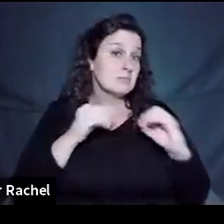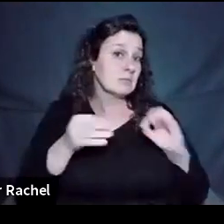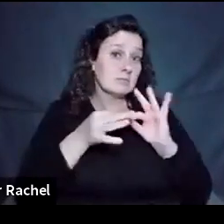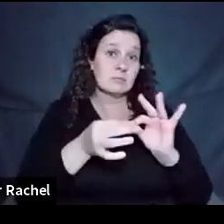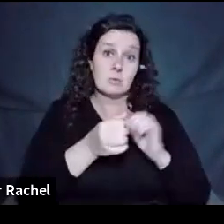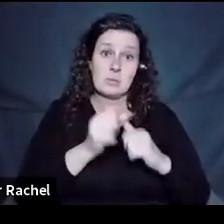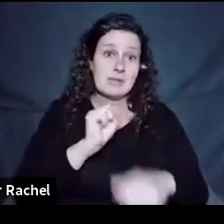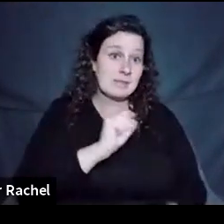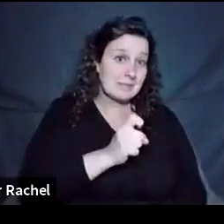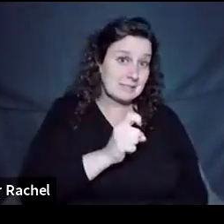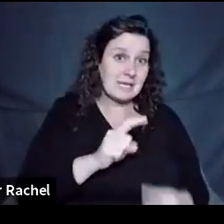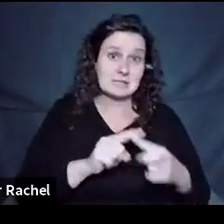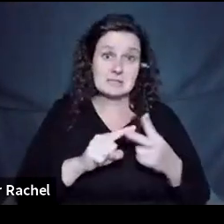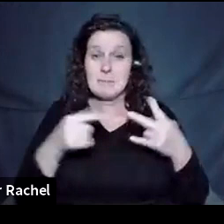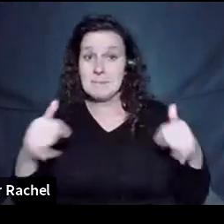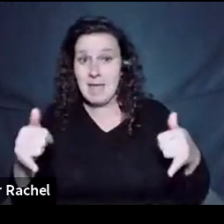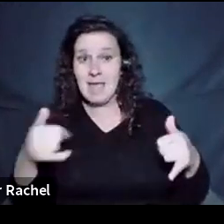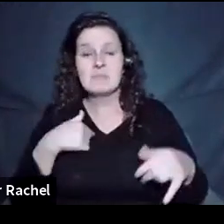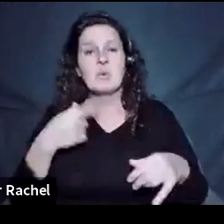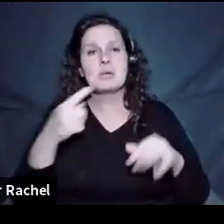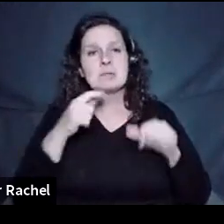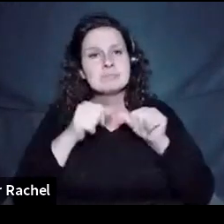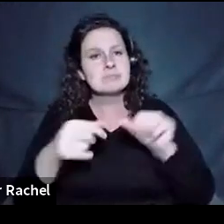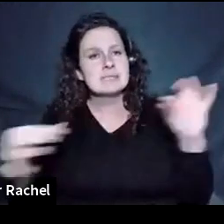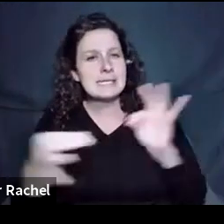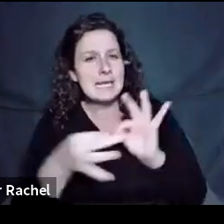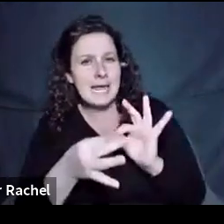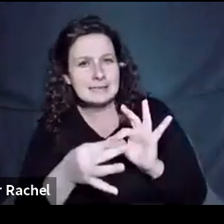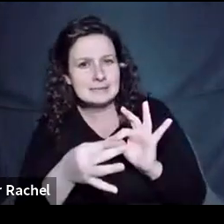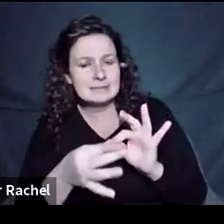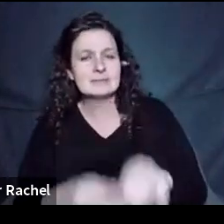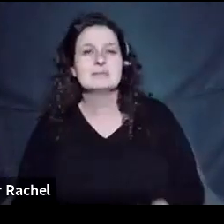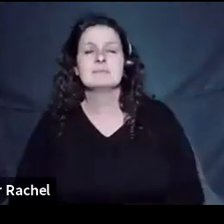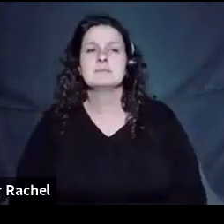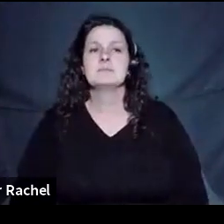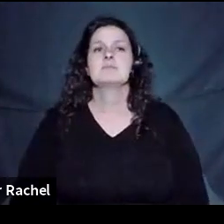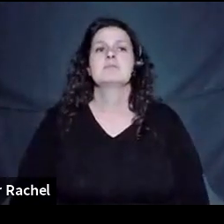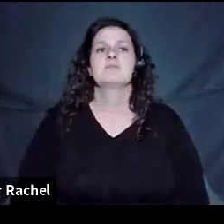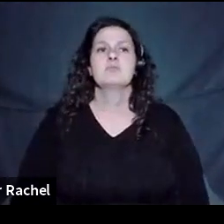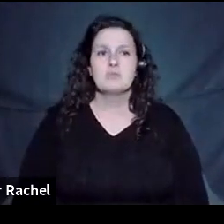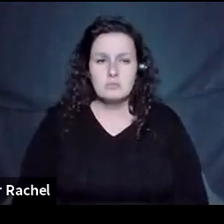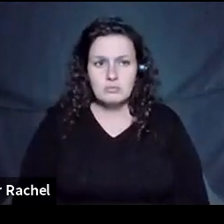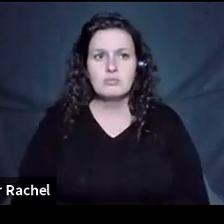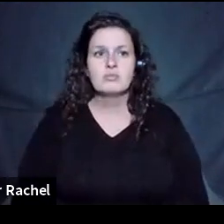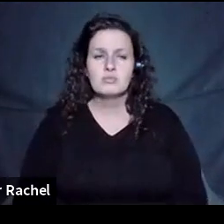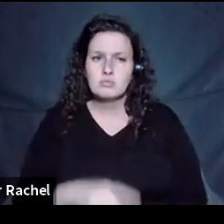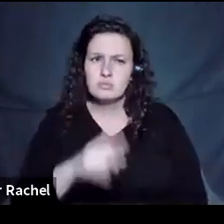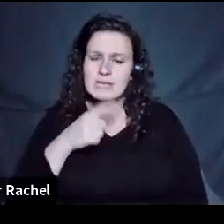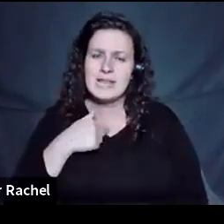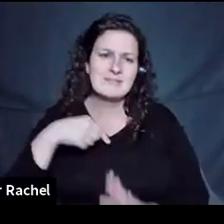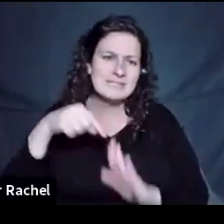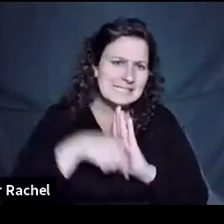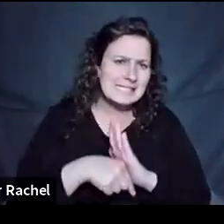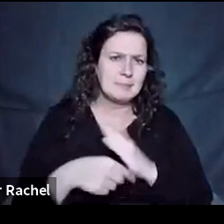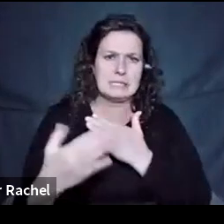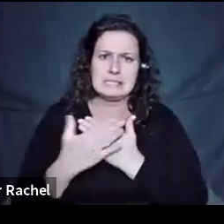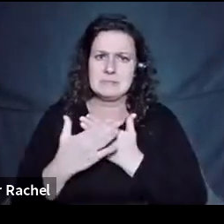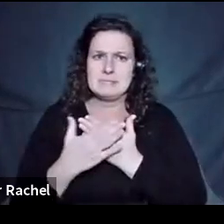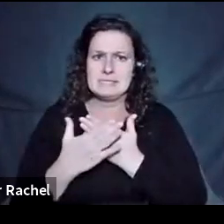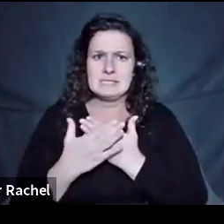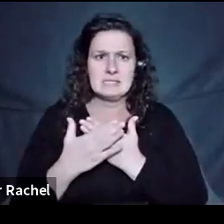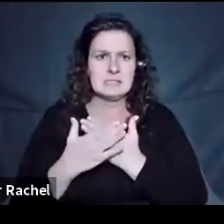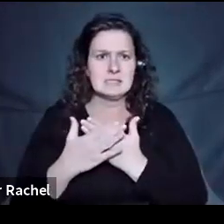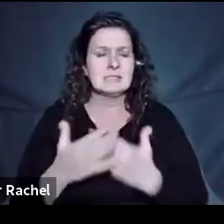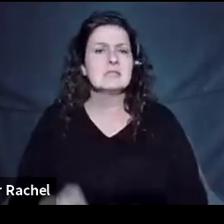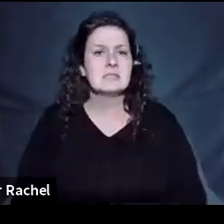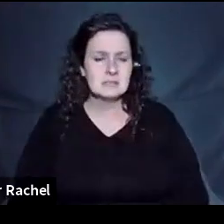play, that keep us connected and really makes for a deep intimacy. So